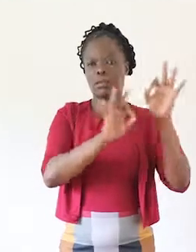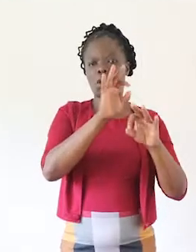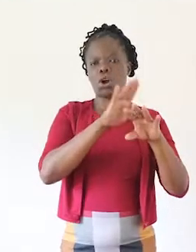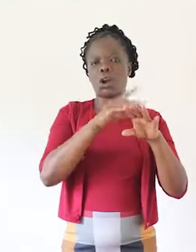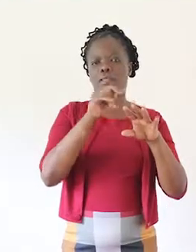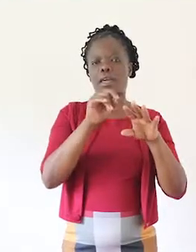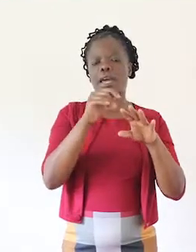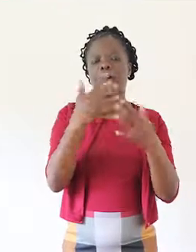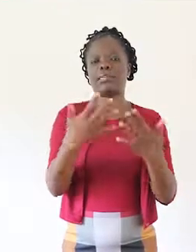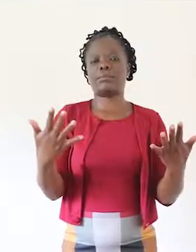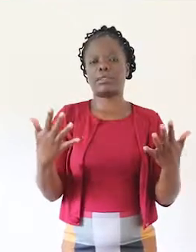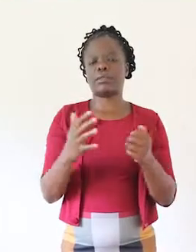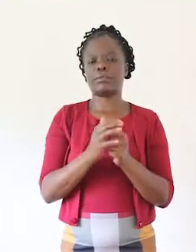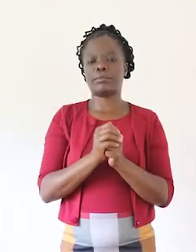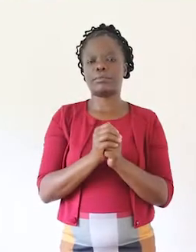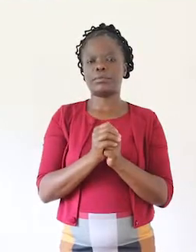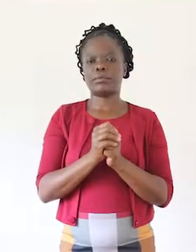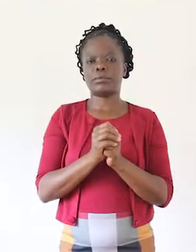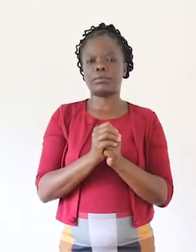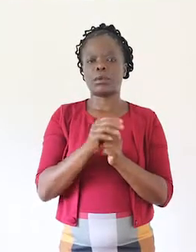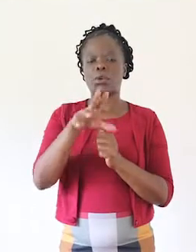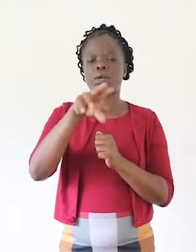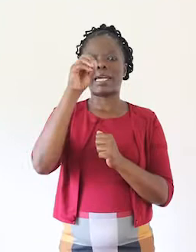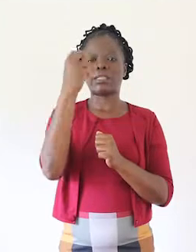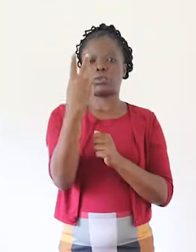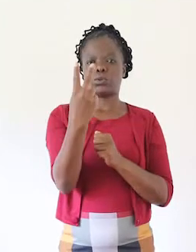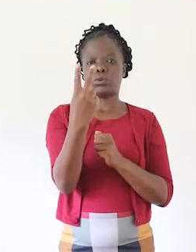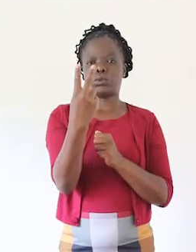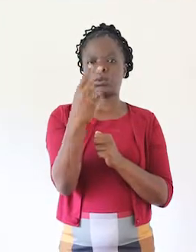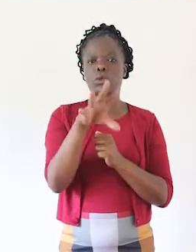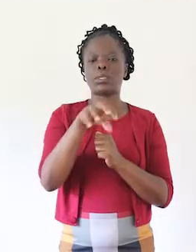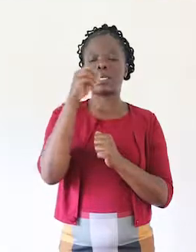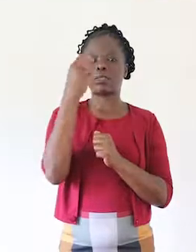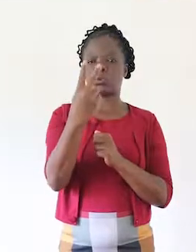Sit down. Now you take two.